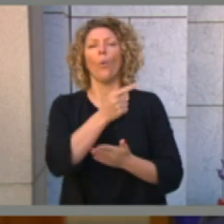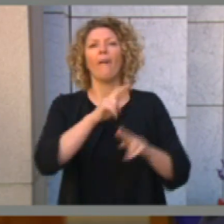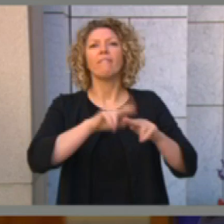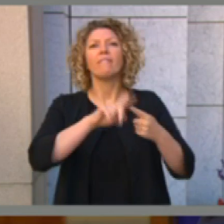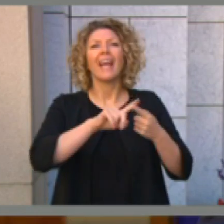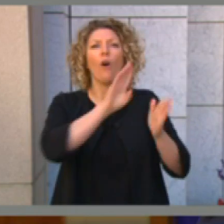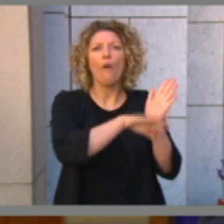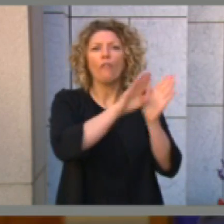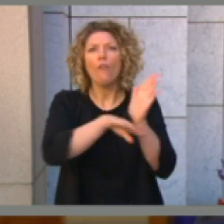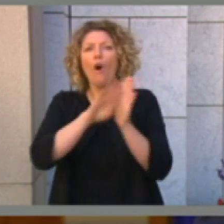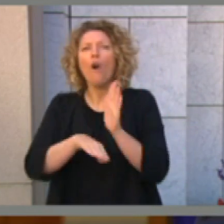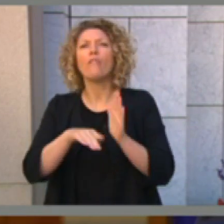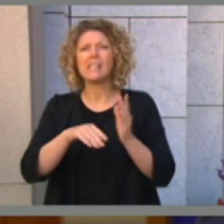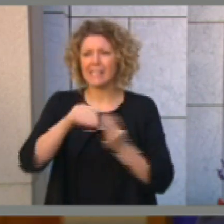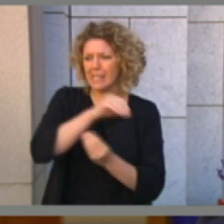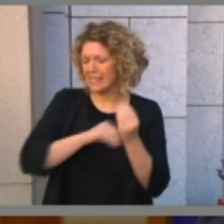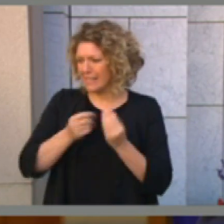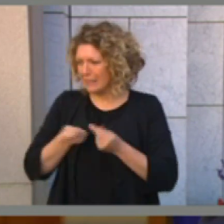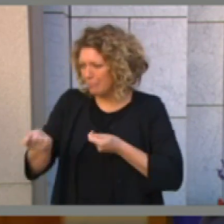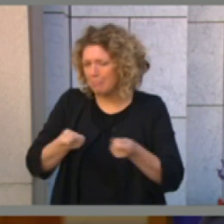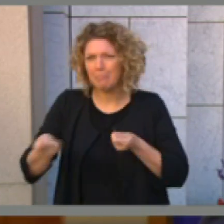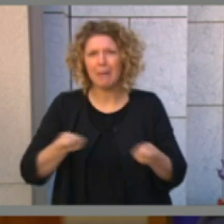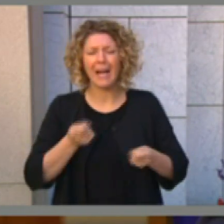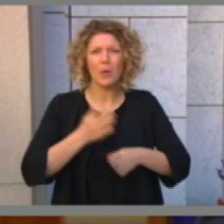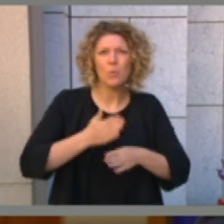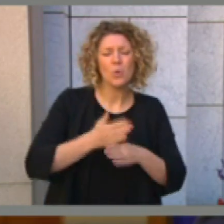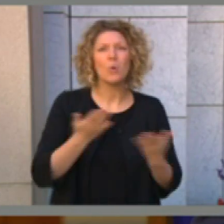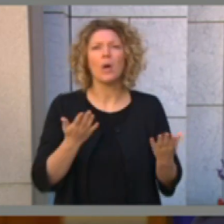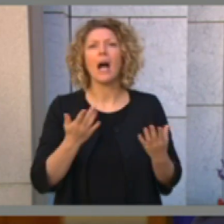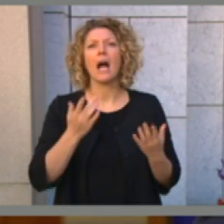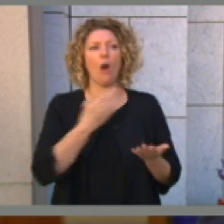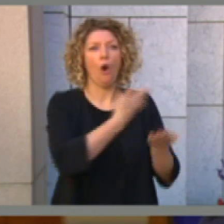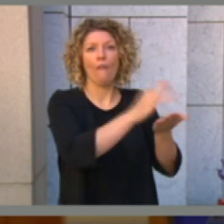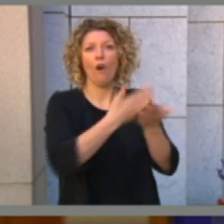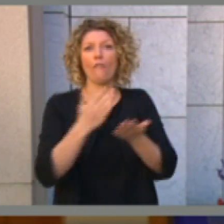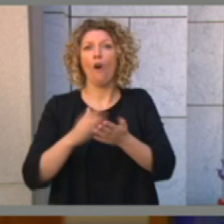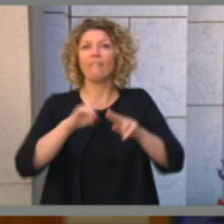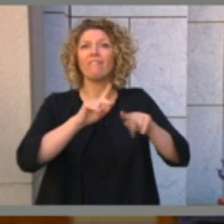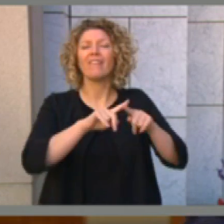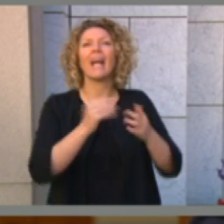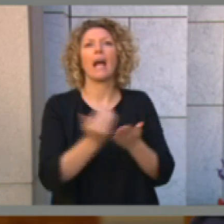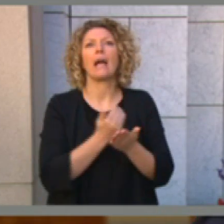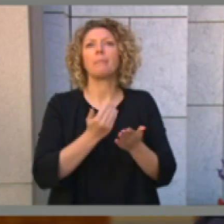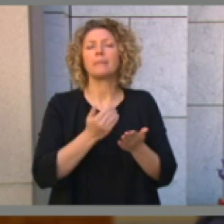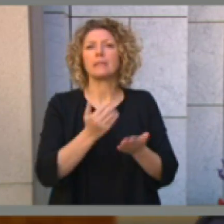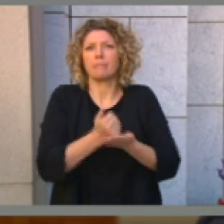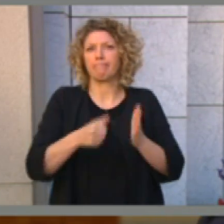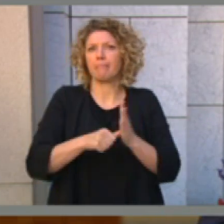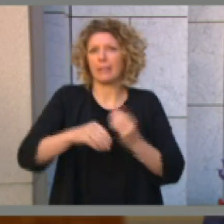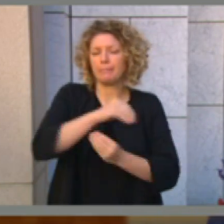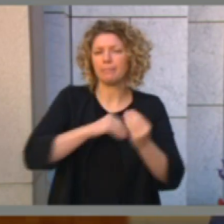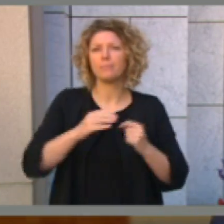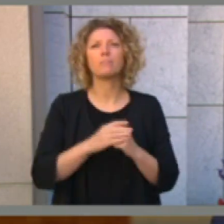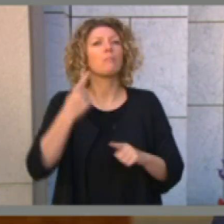dealing with issues of staffing in their organisations and how they're supporting those staff at this time. We have also made a